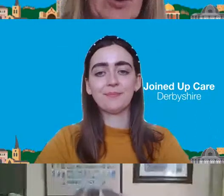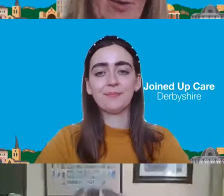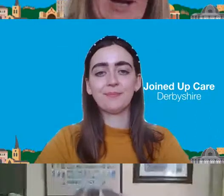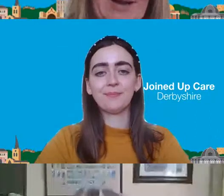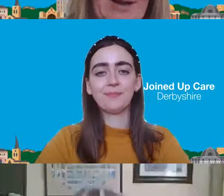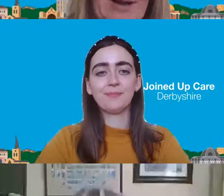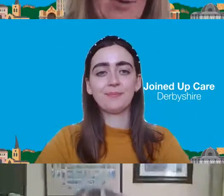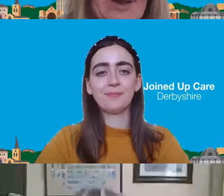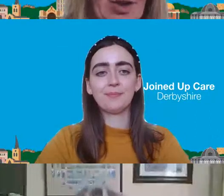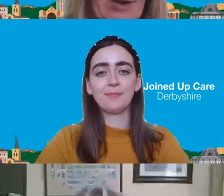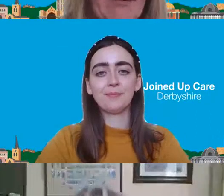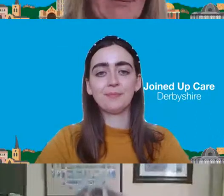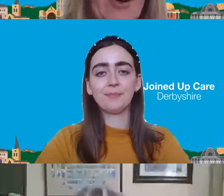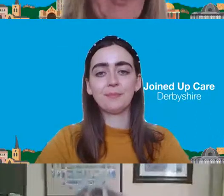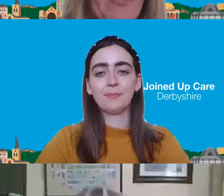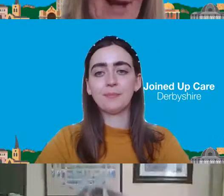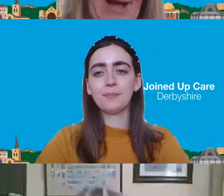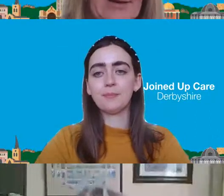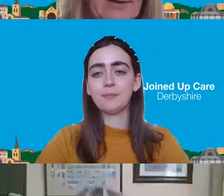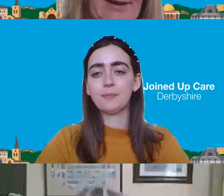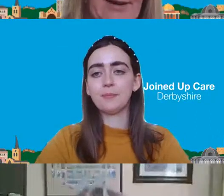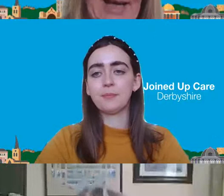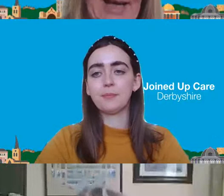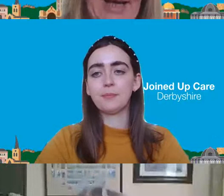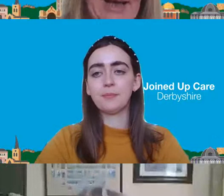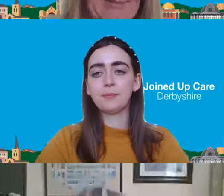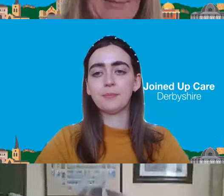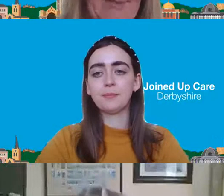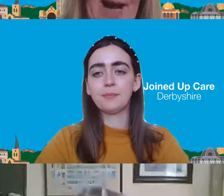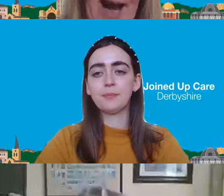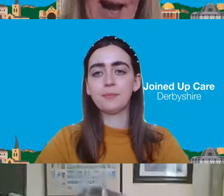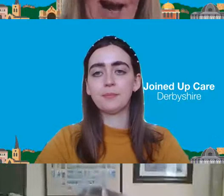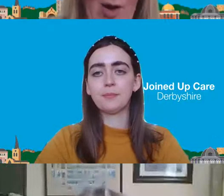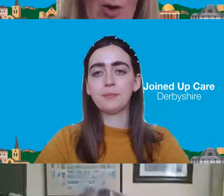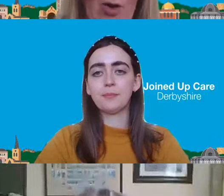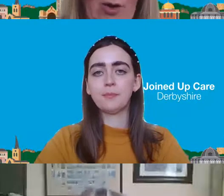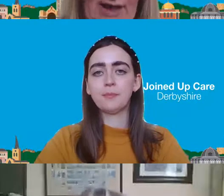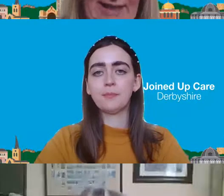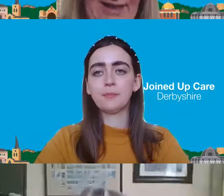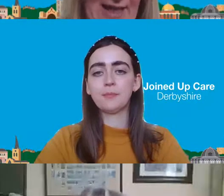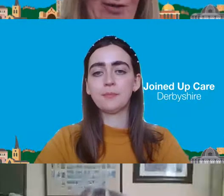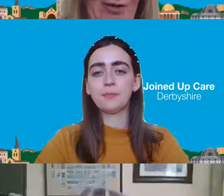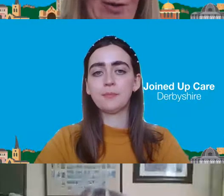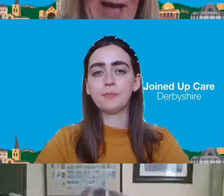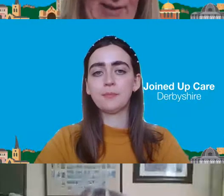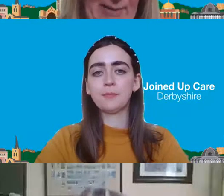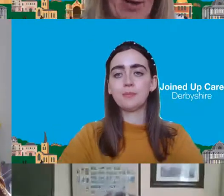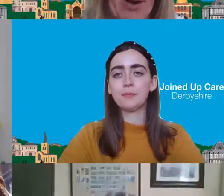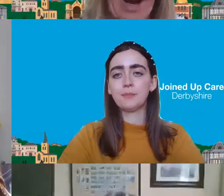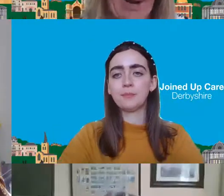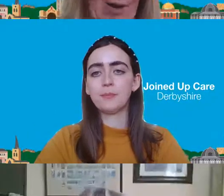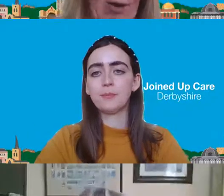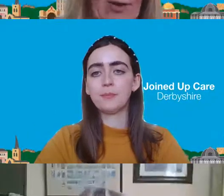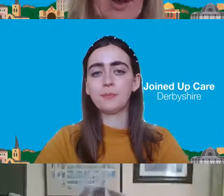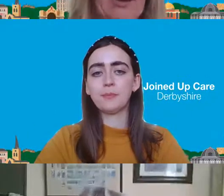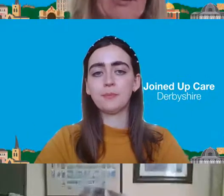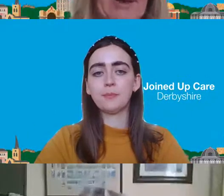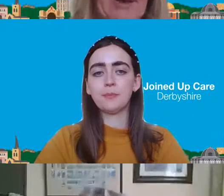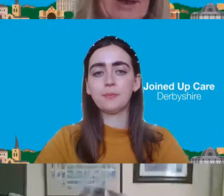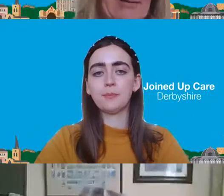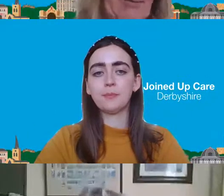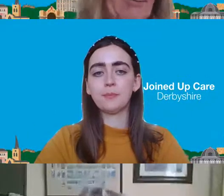Right, we've also had a question from Val saying, how long is there a time limit on how